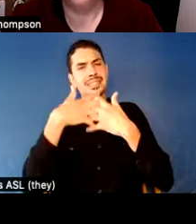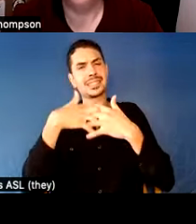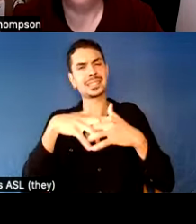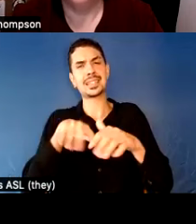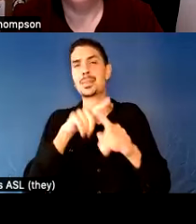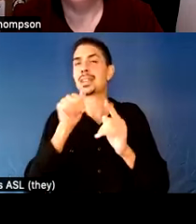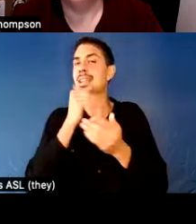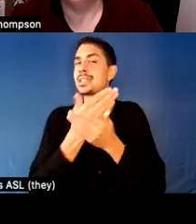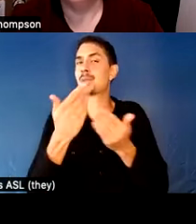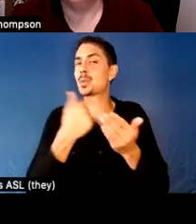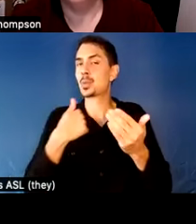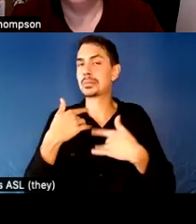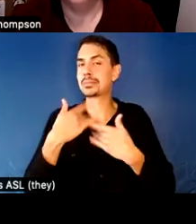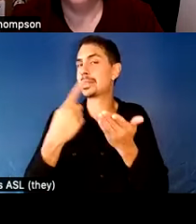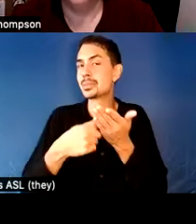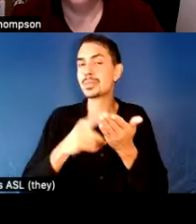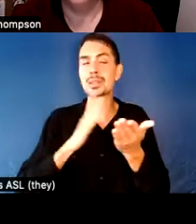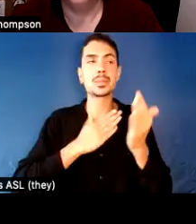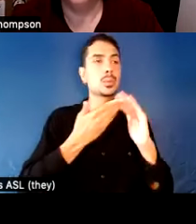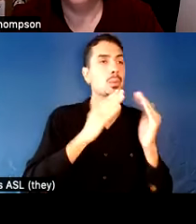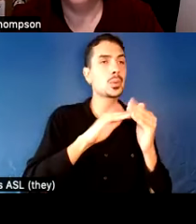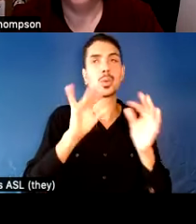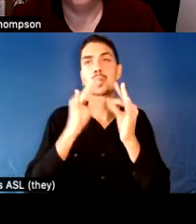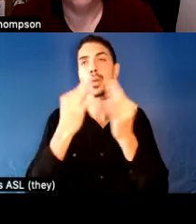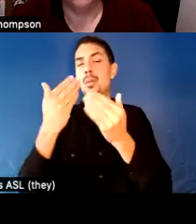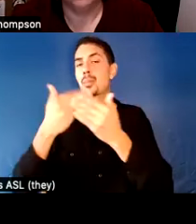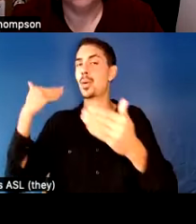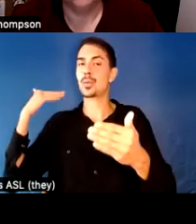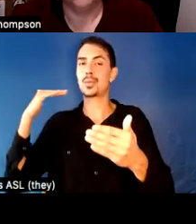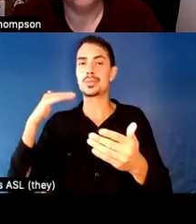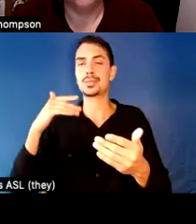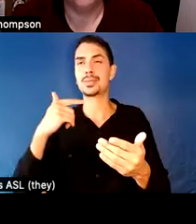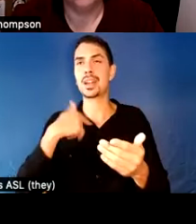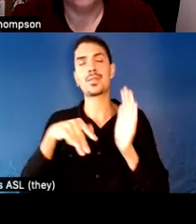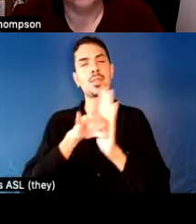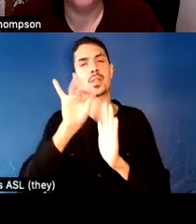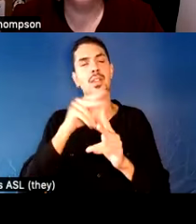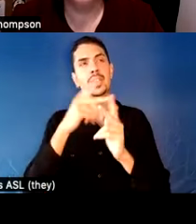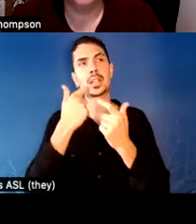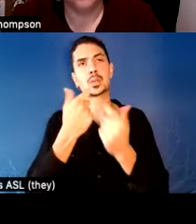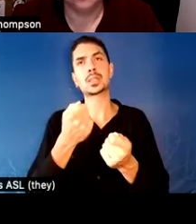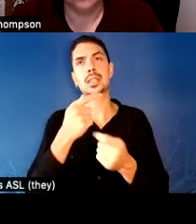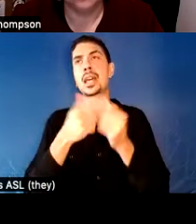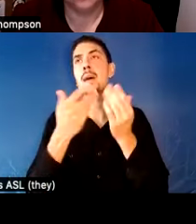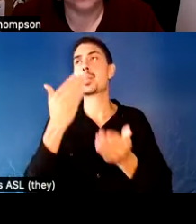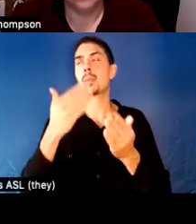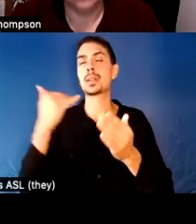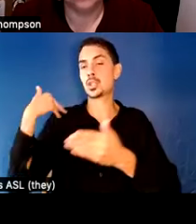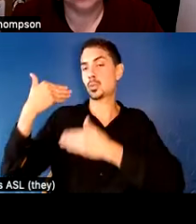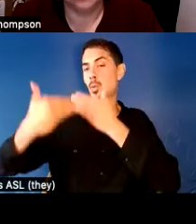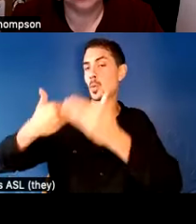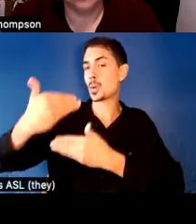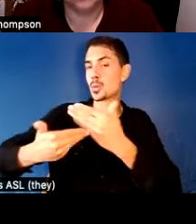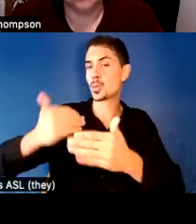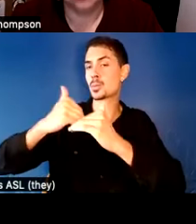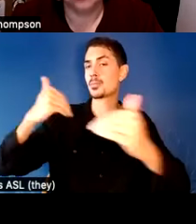was talked about in my community or my family prior to that. And I've always found that to be very interesting. It's probably a generational thing, or